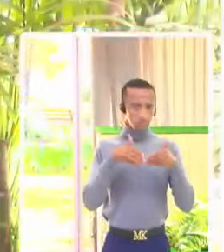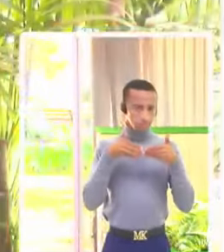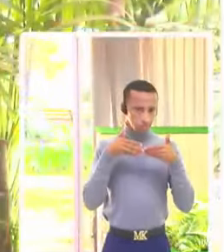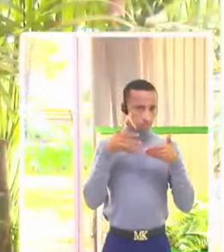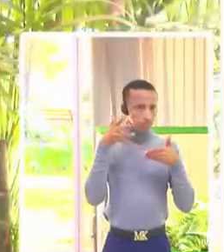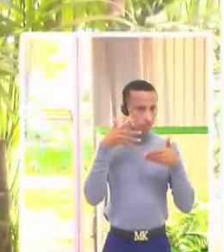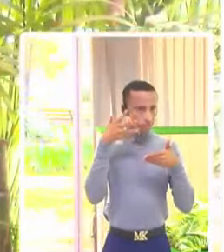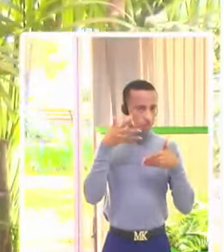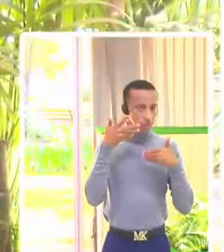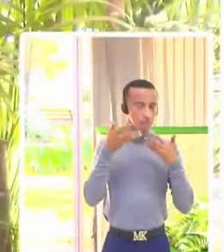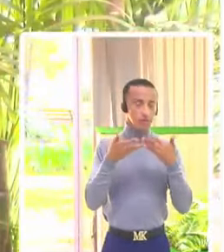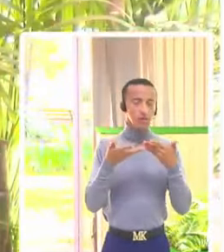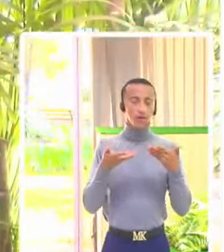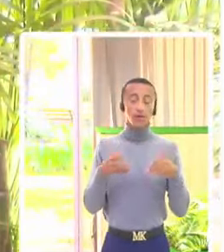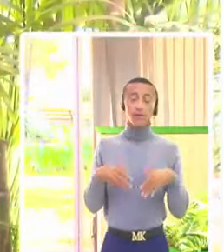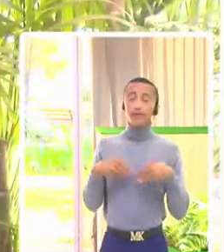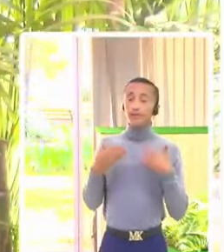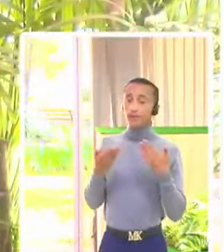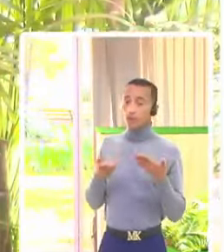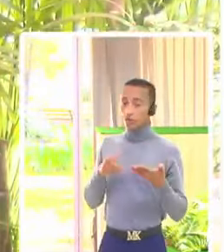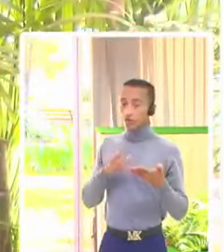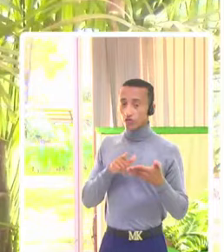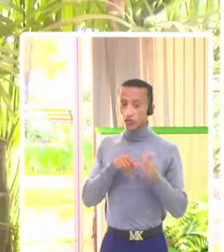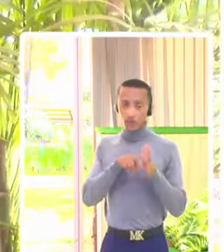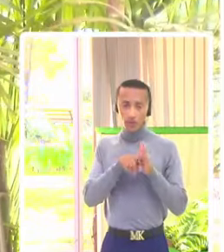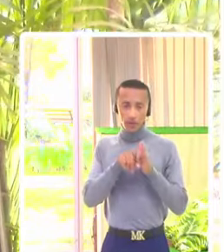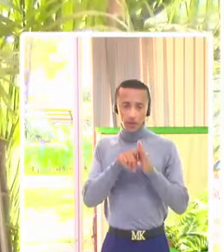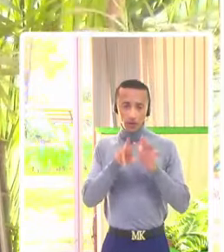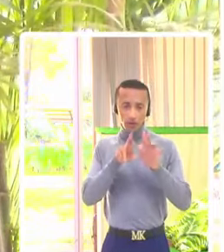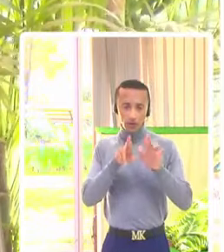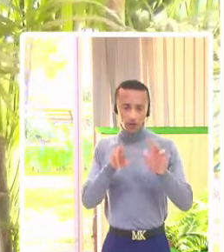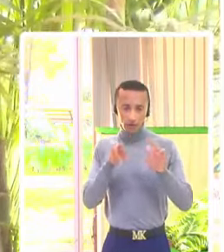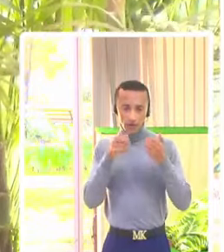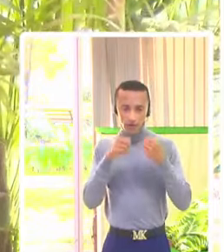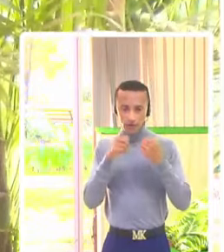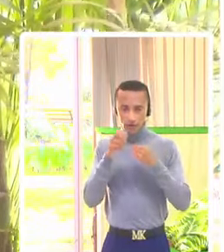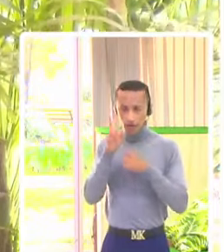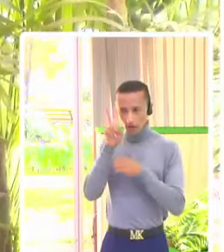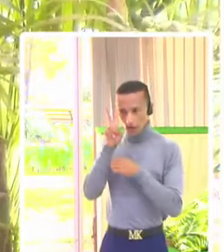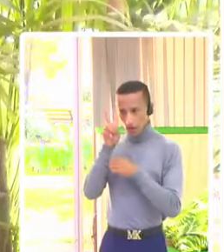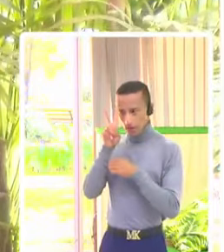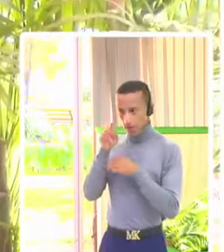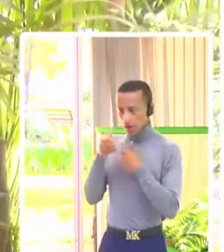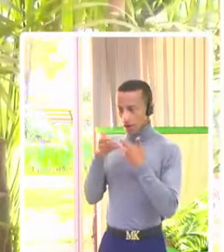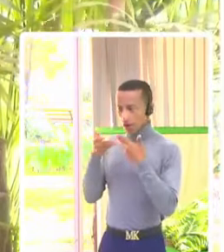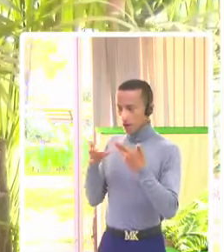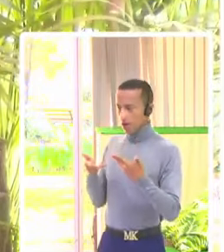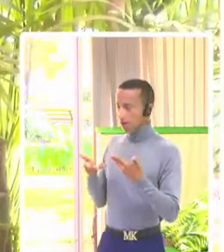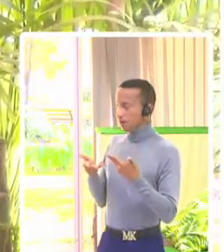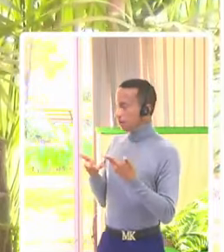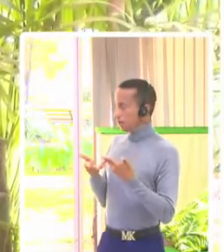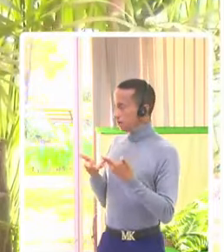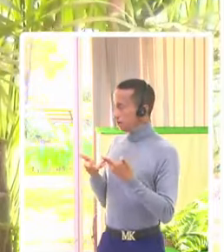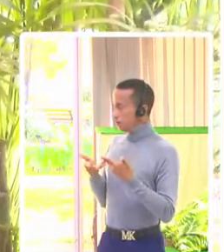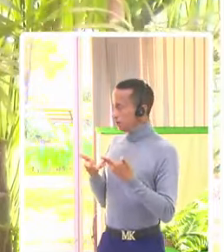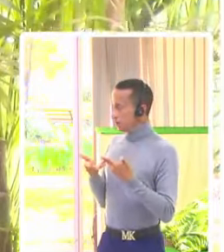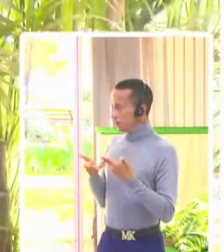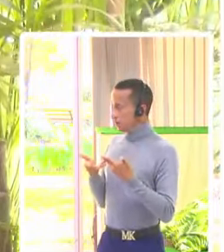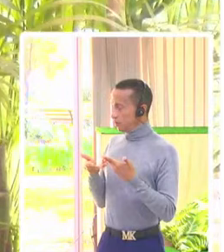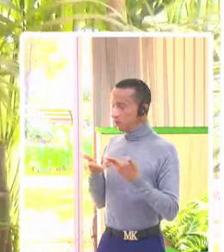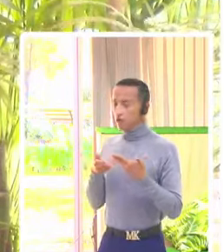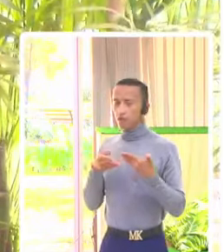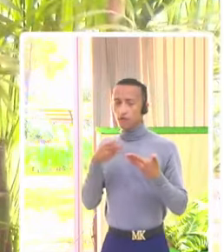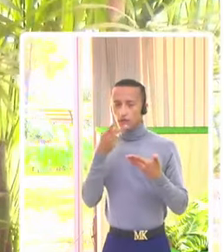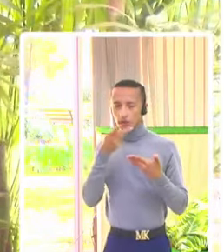I had a different question in mind, so I changed after hearing from you. You've mentioned